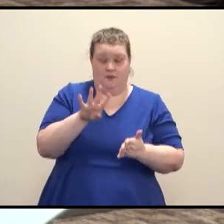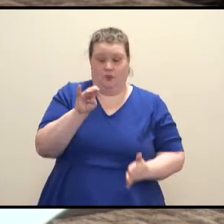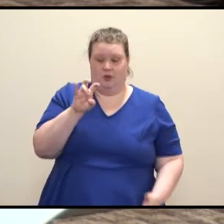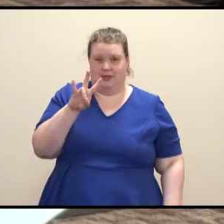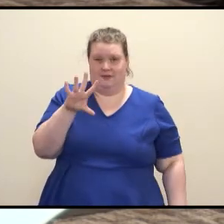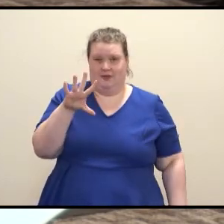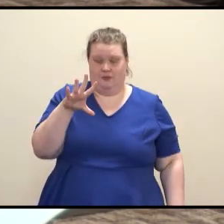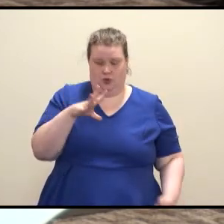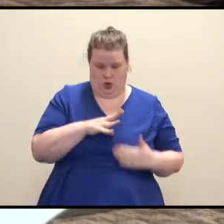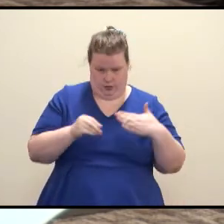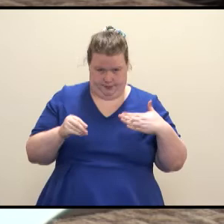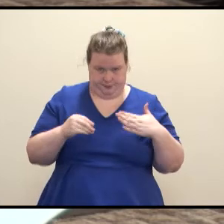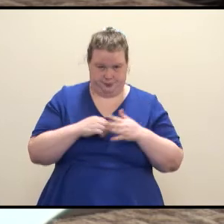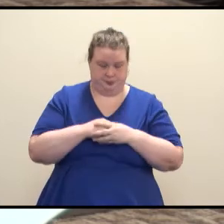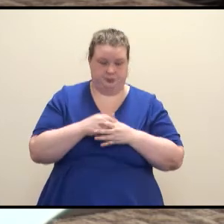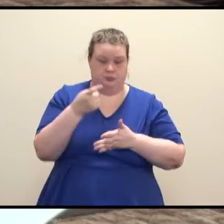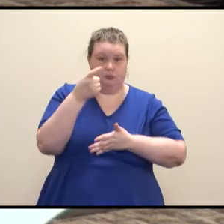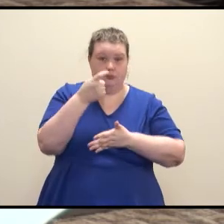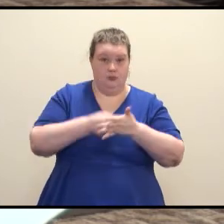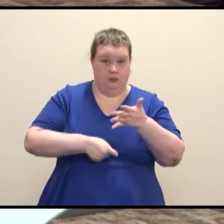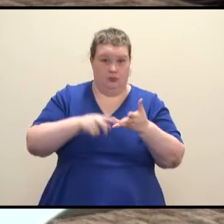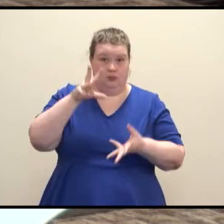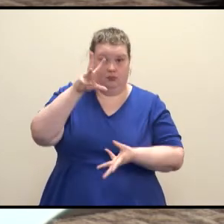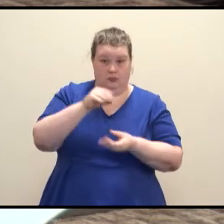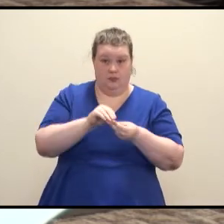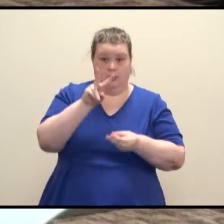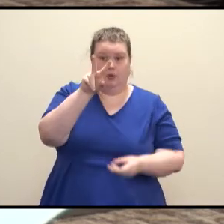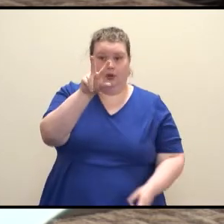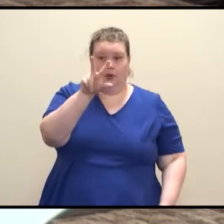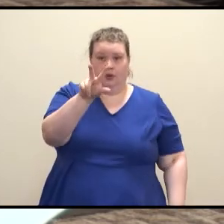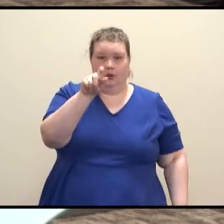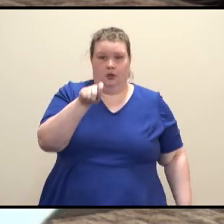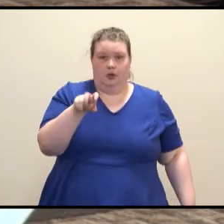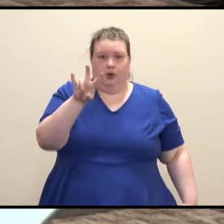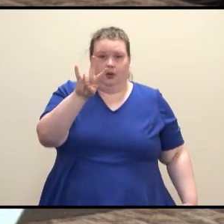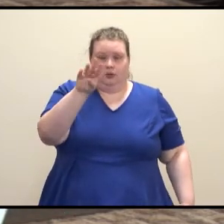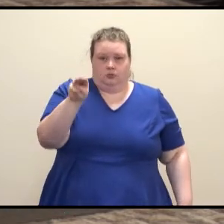$51,475. This all comes to a cost of $3.7 million.